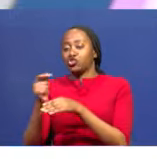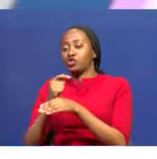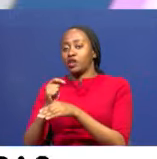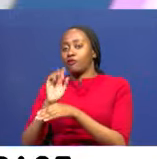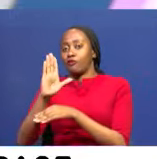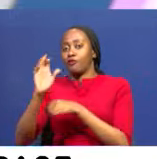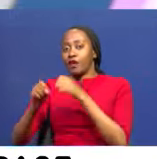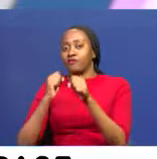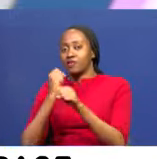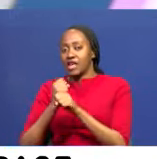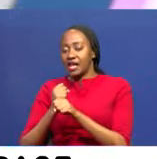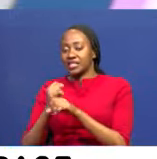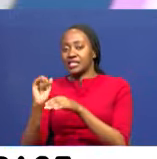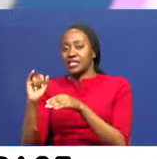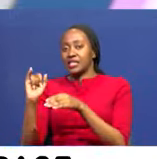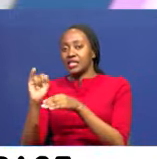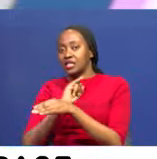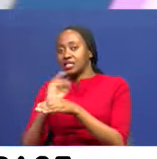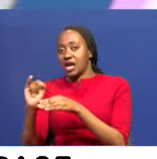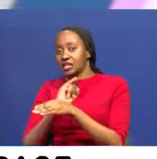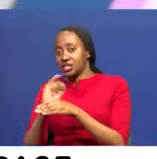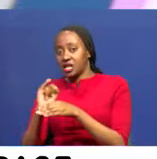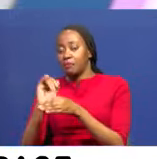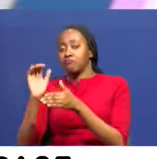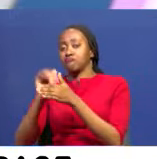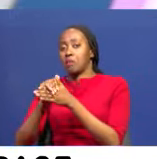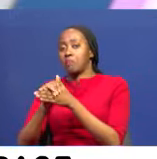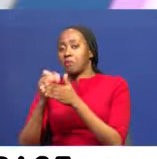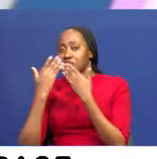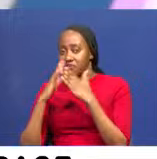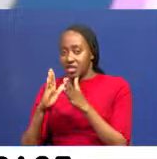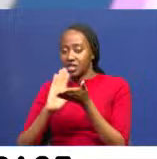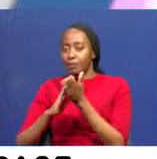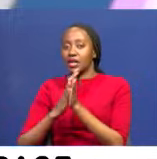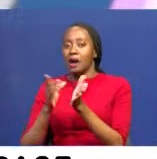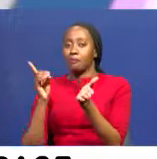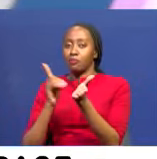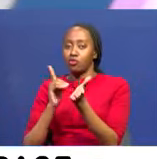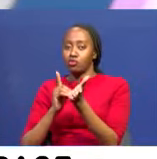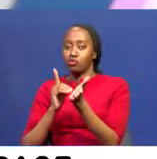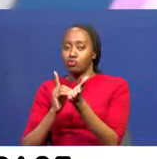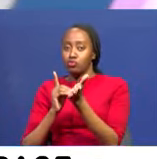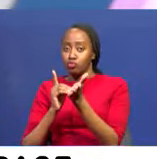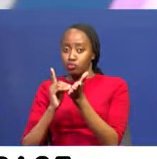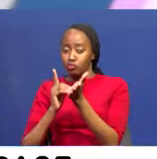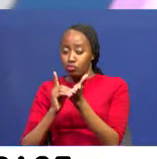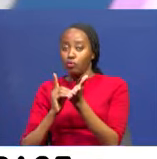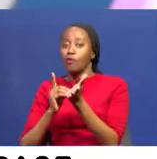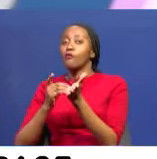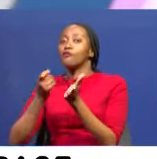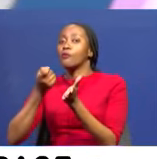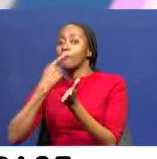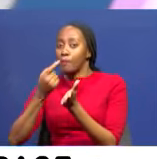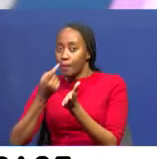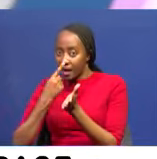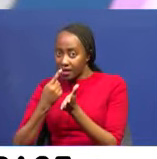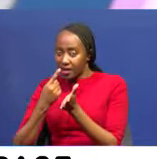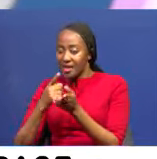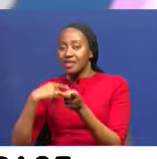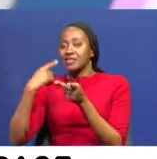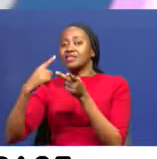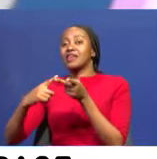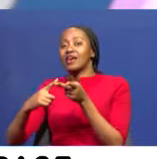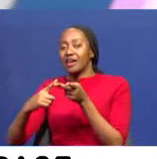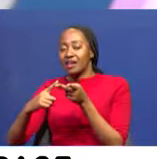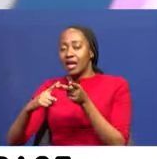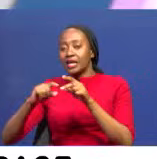years, do an internship, and then now they're the doctories. So I'm a pharmacist by that nature. And then there's the diploma